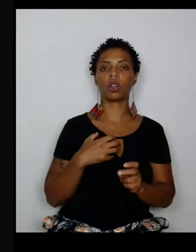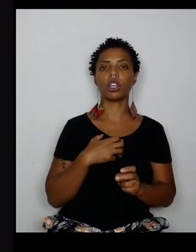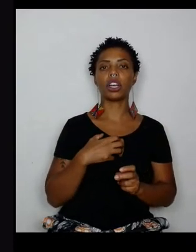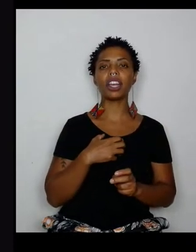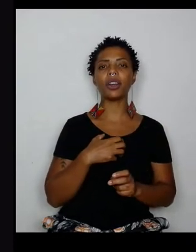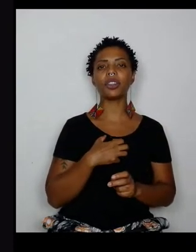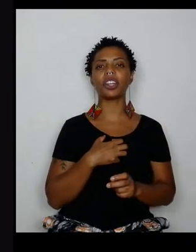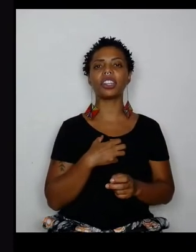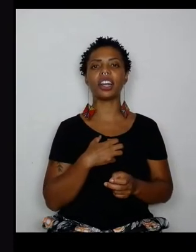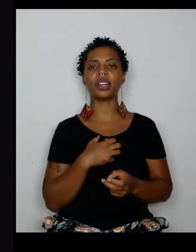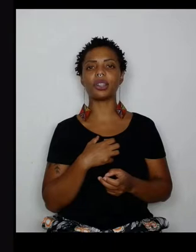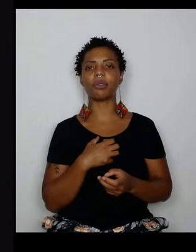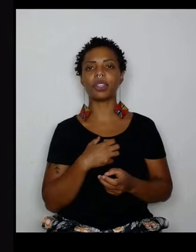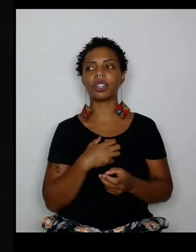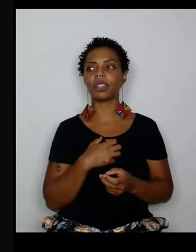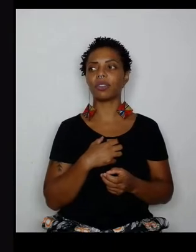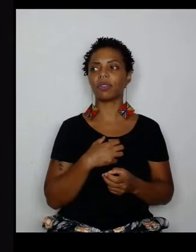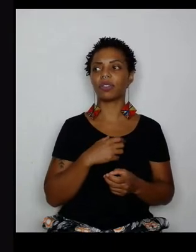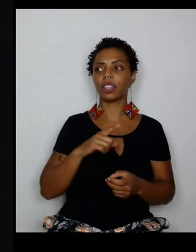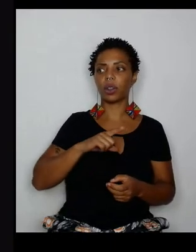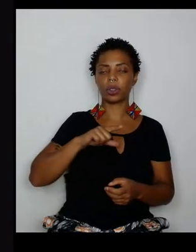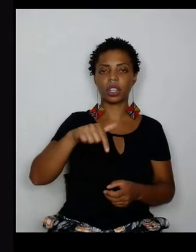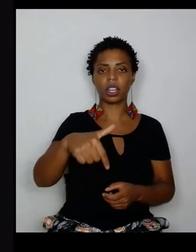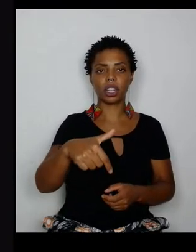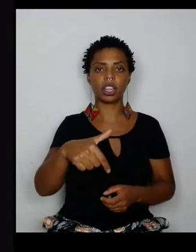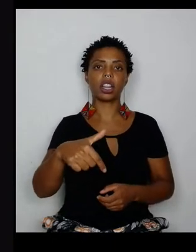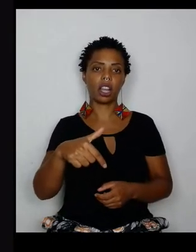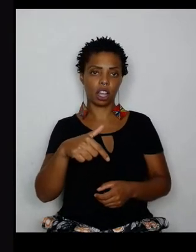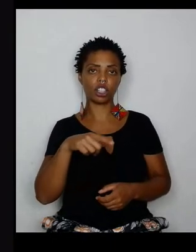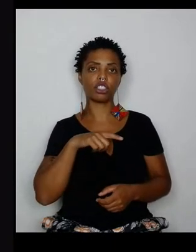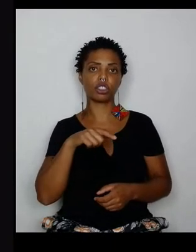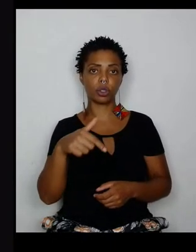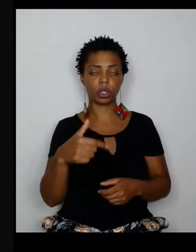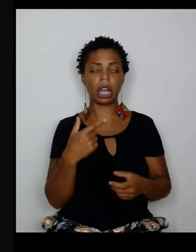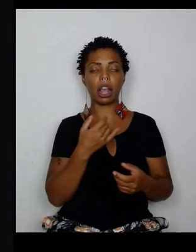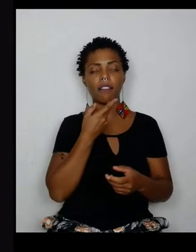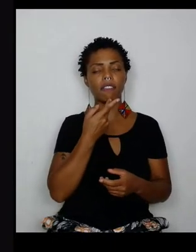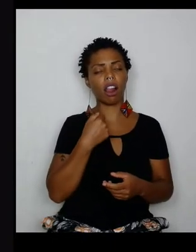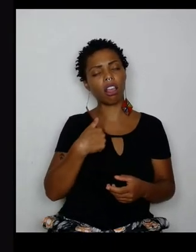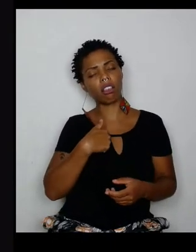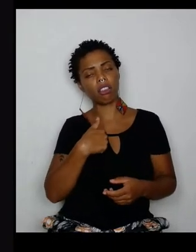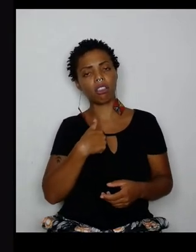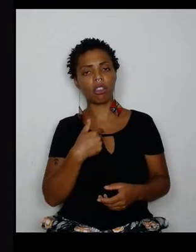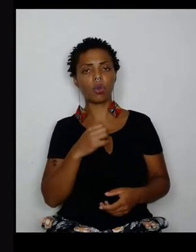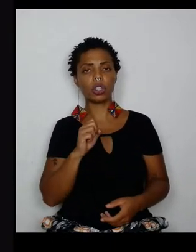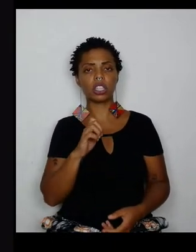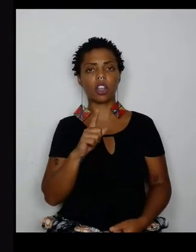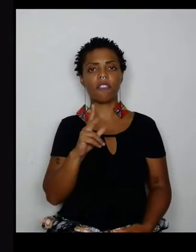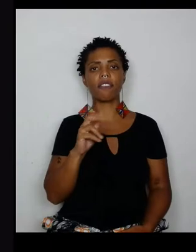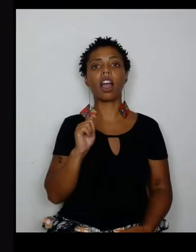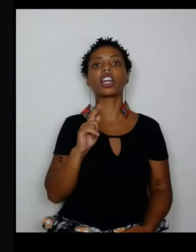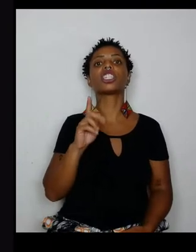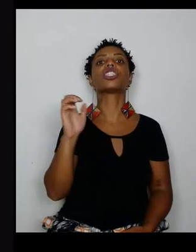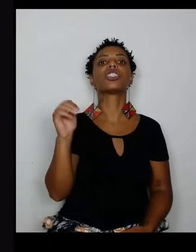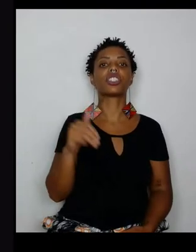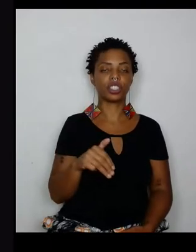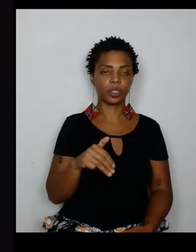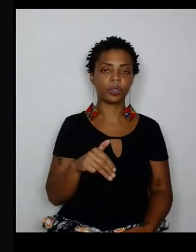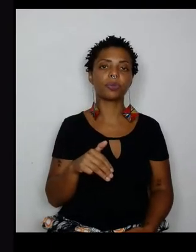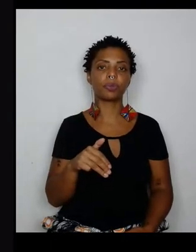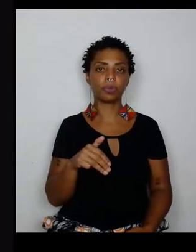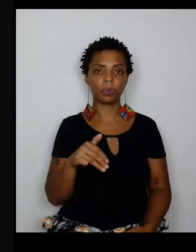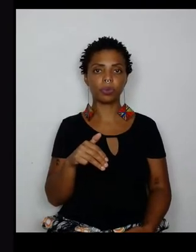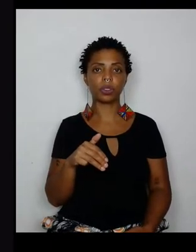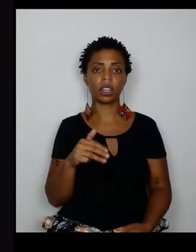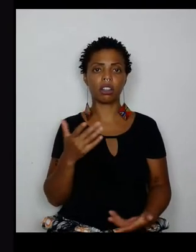contingent i am savage he would state though disappointingly for him in a place where there weren't or were no longer any more